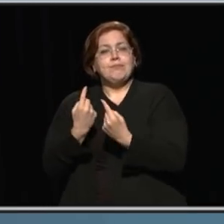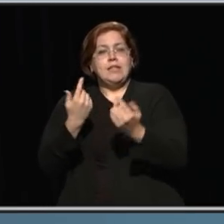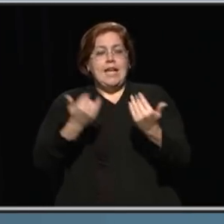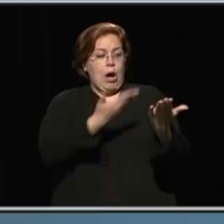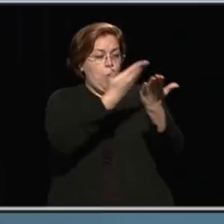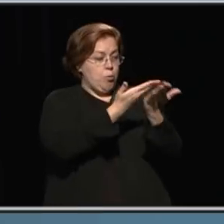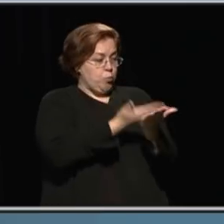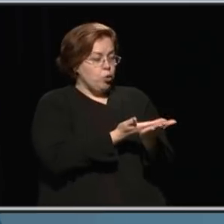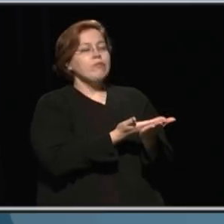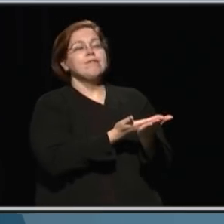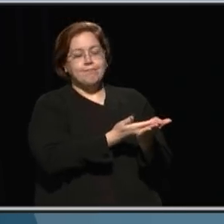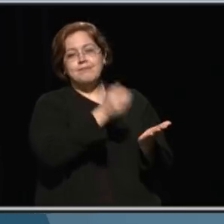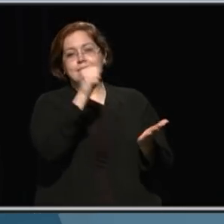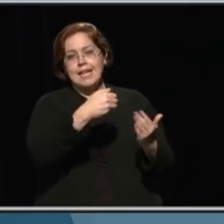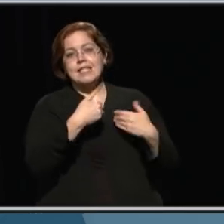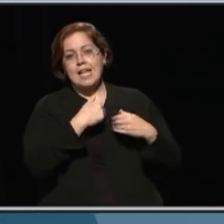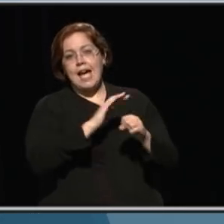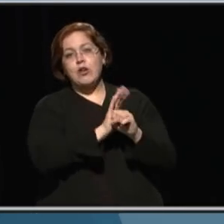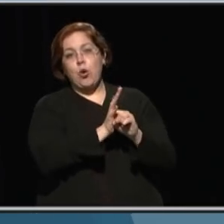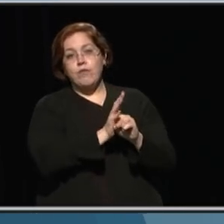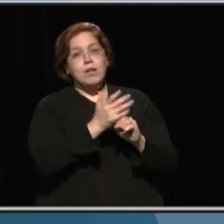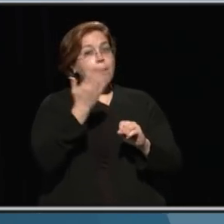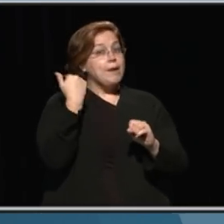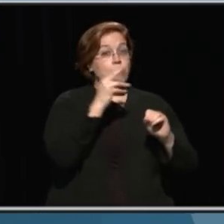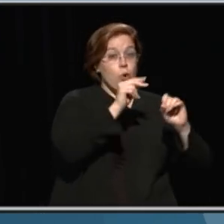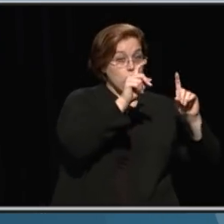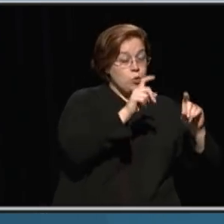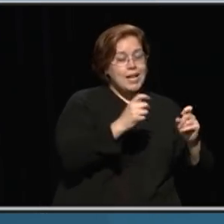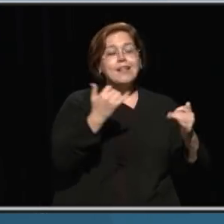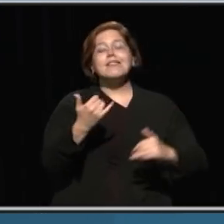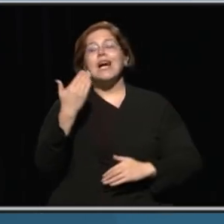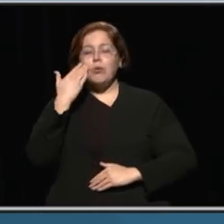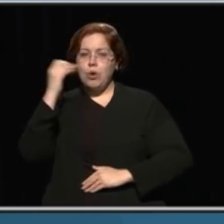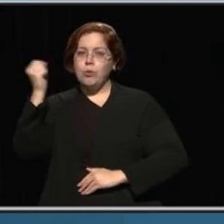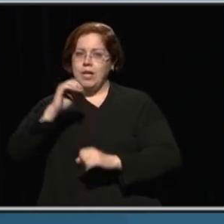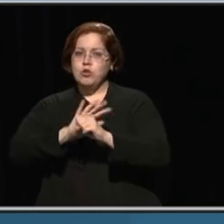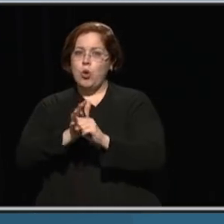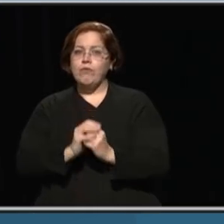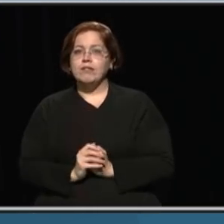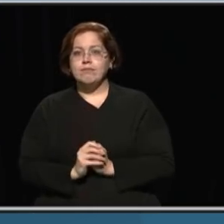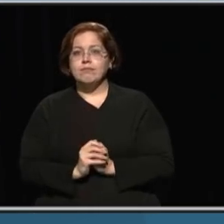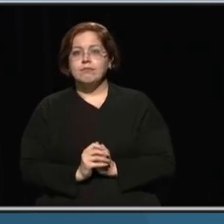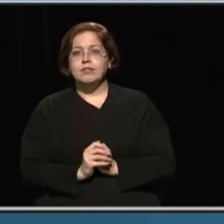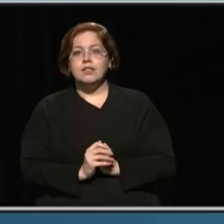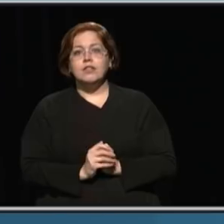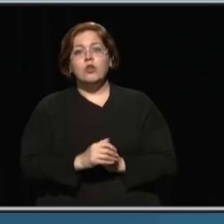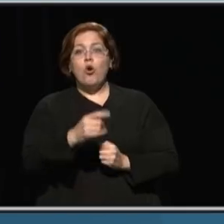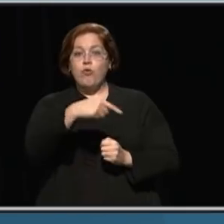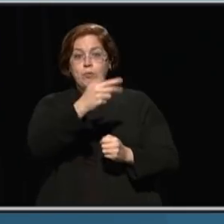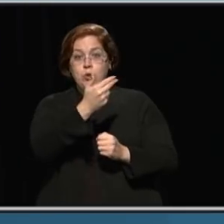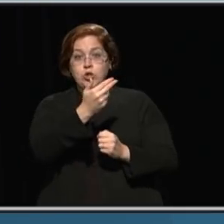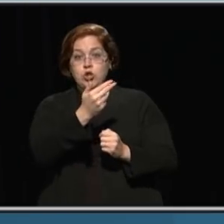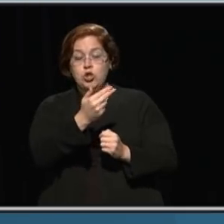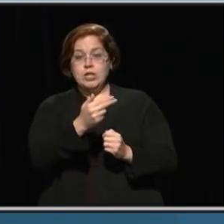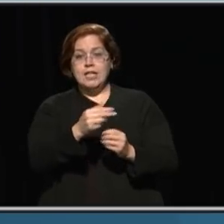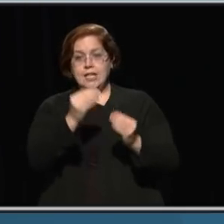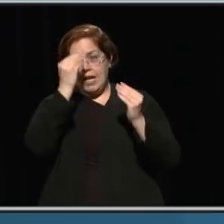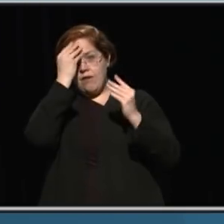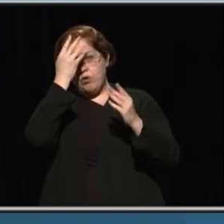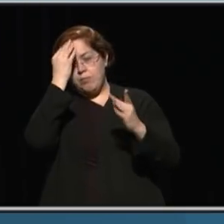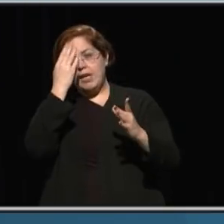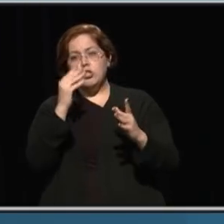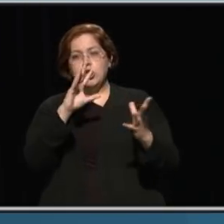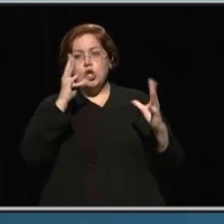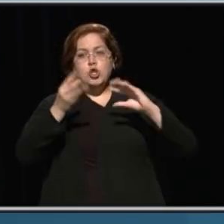validated post-mortem, lacked a test, but now we can determine the cause of death. Demographic data from the postmortem program is reported in